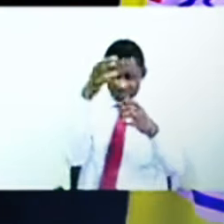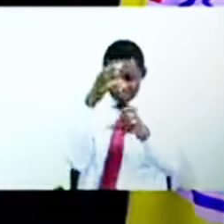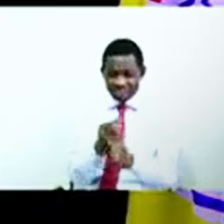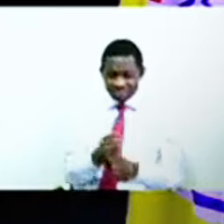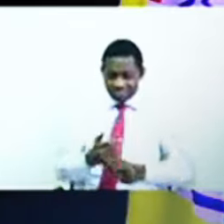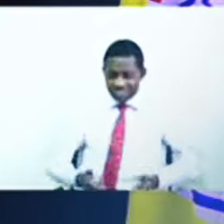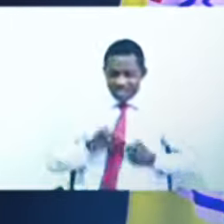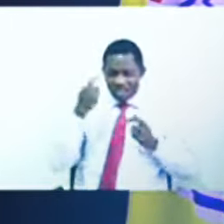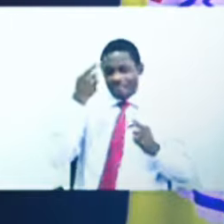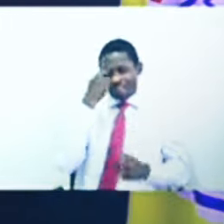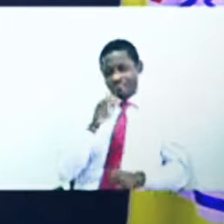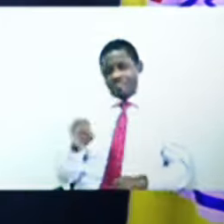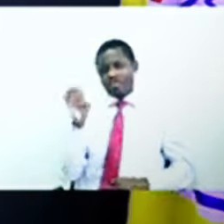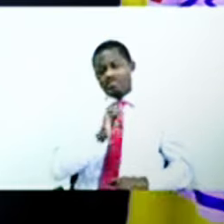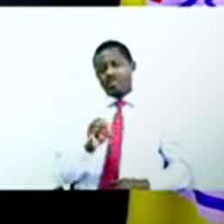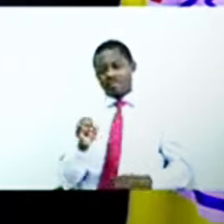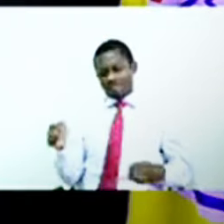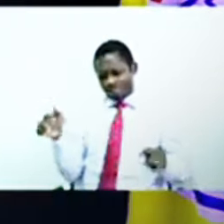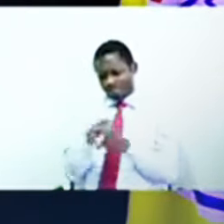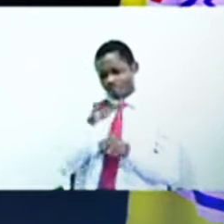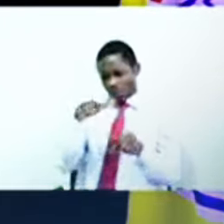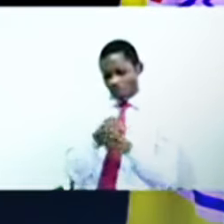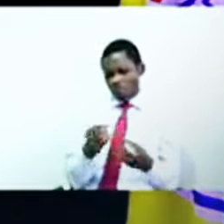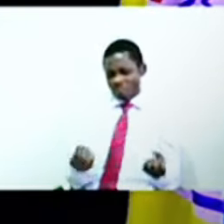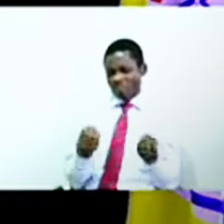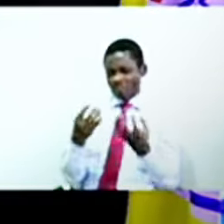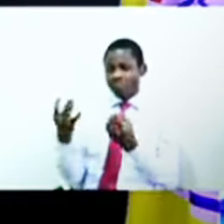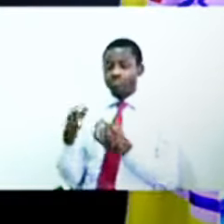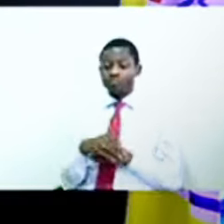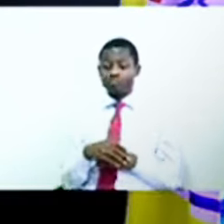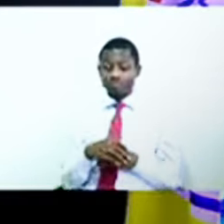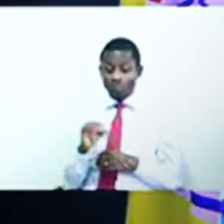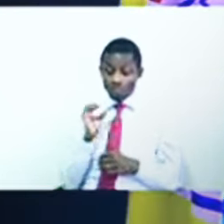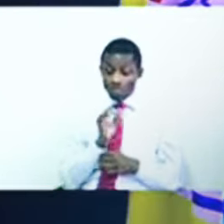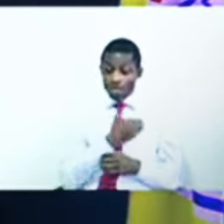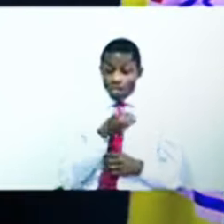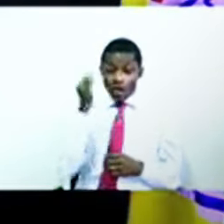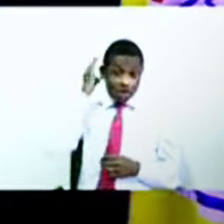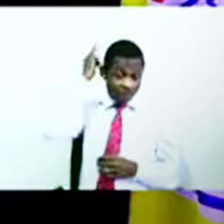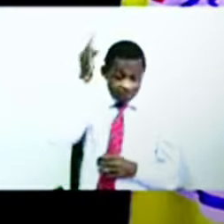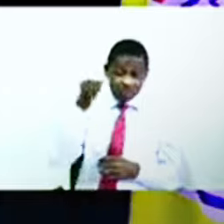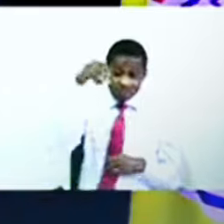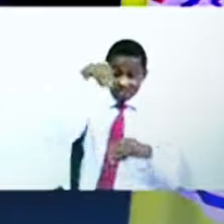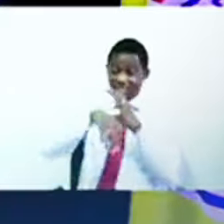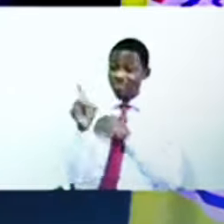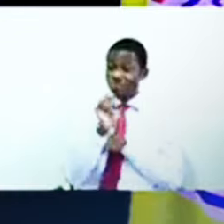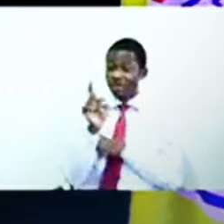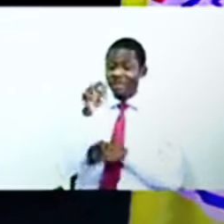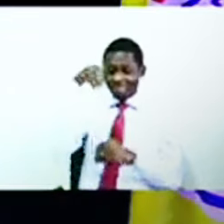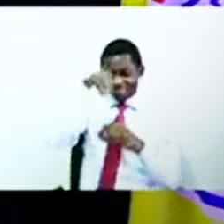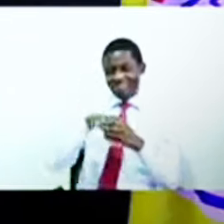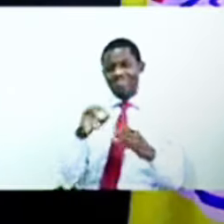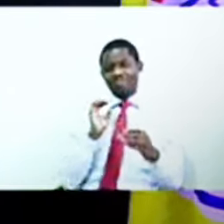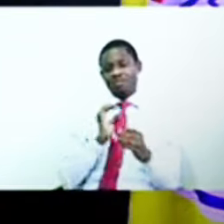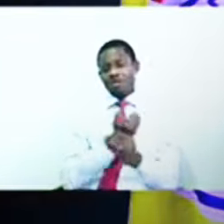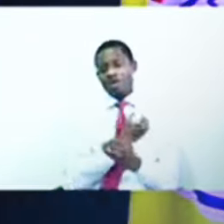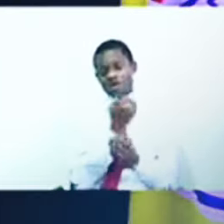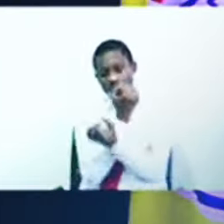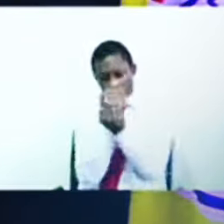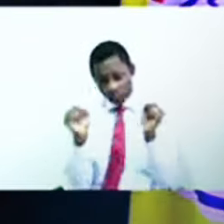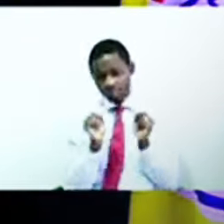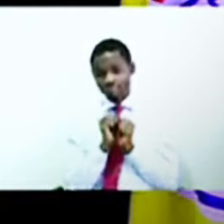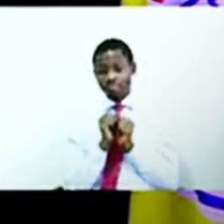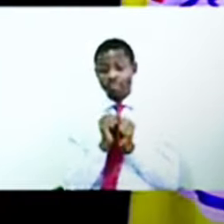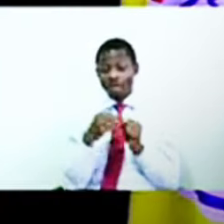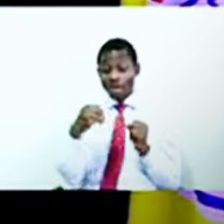abundance. Our future is in the salvation that we have received. Our prosperity is in the law.